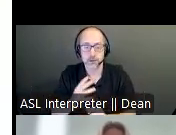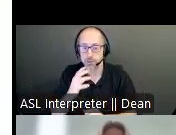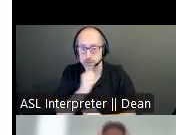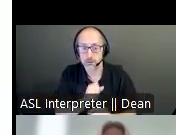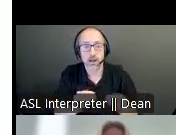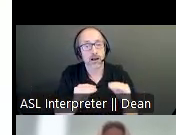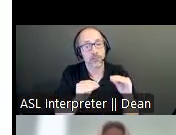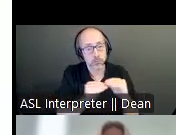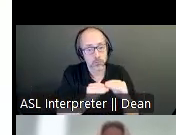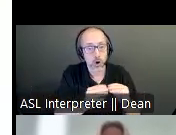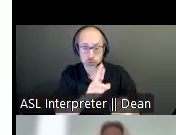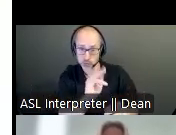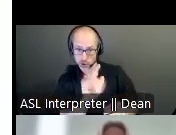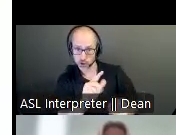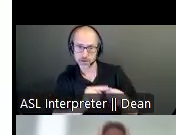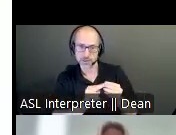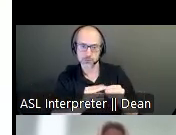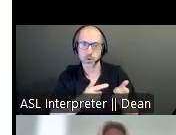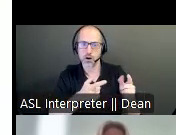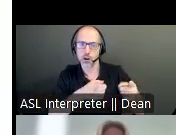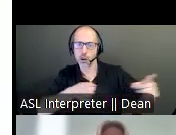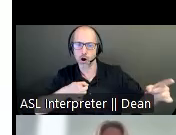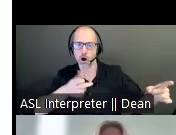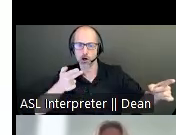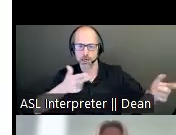long guns in rural areas due to the very nature of the